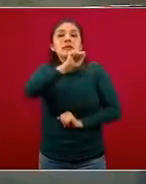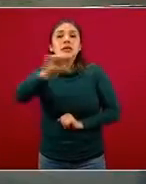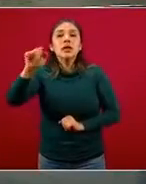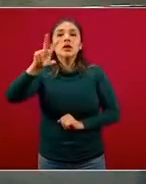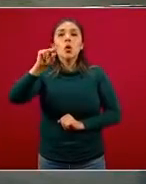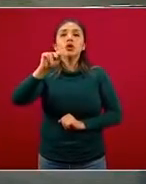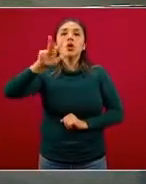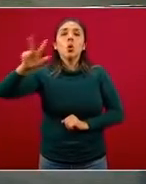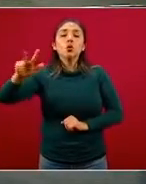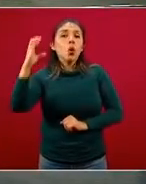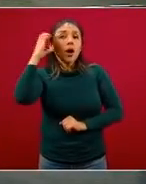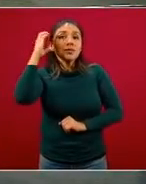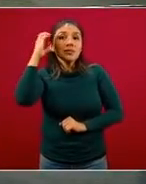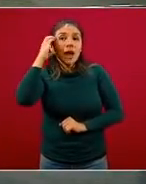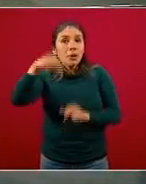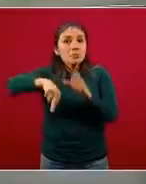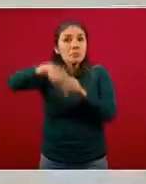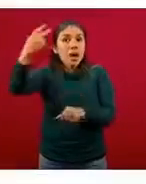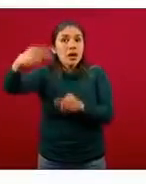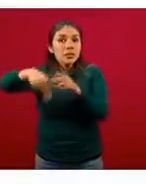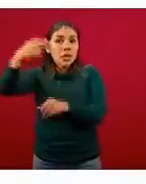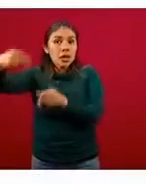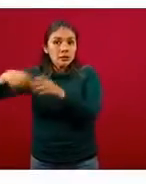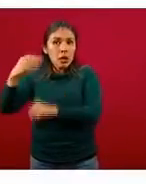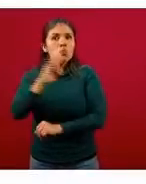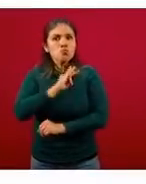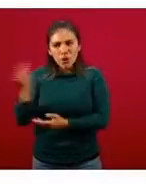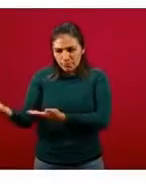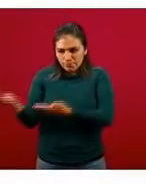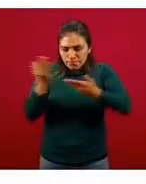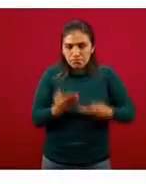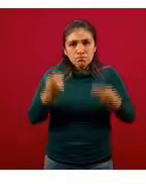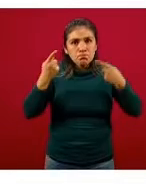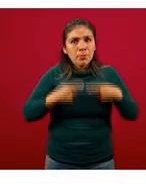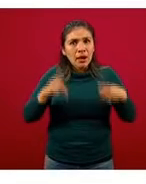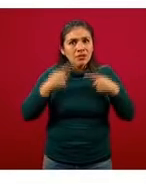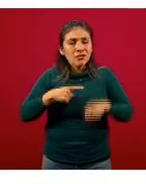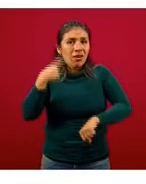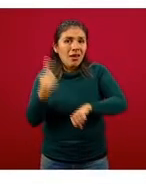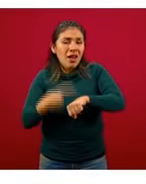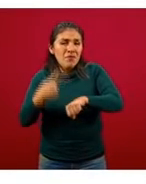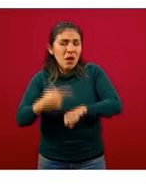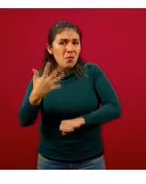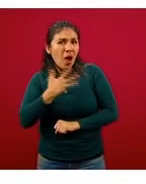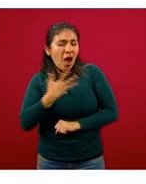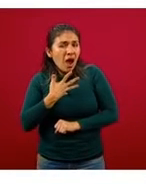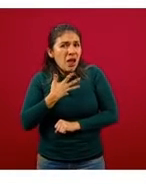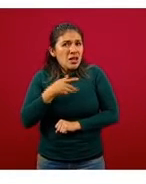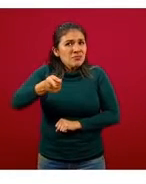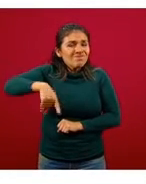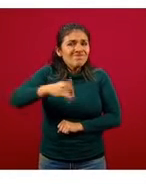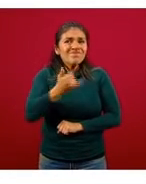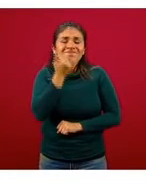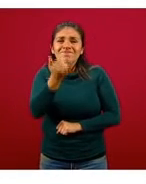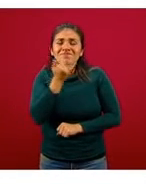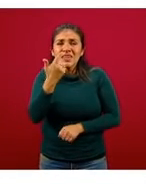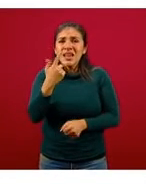these notifications, we can state that we have currently